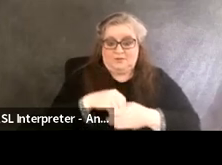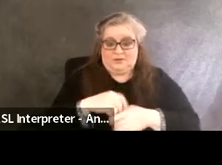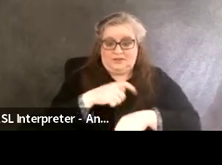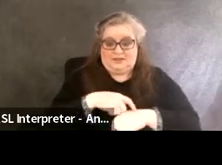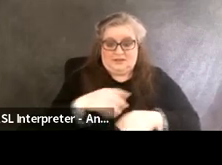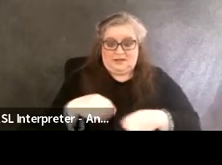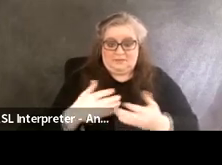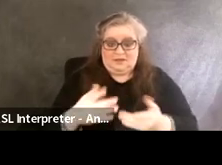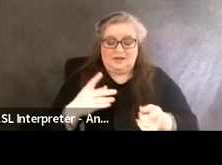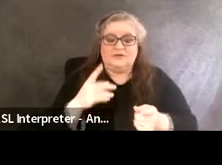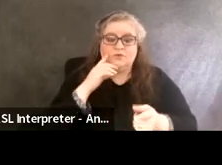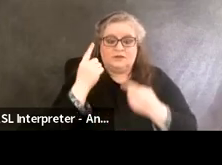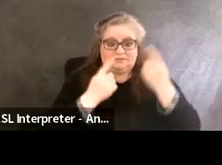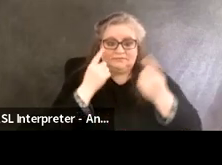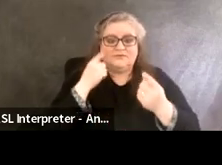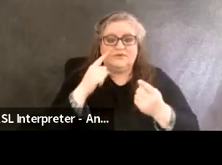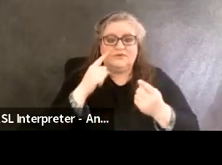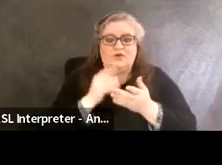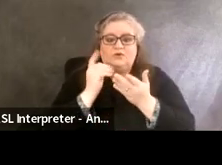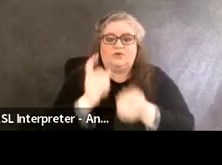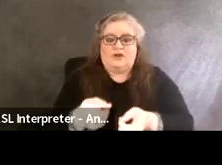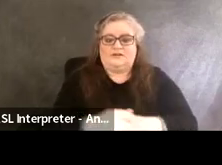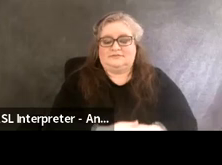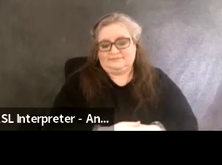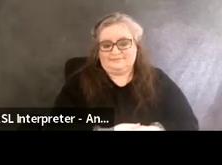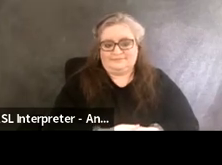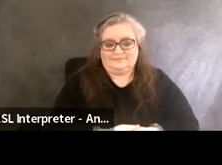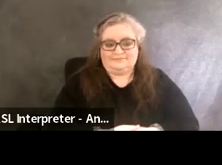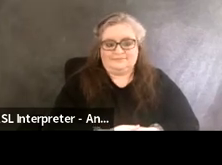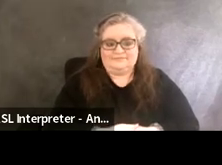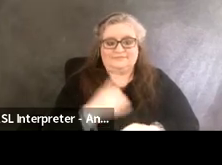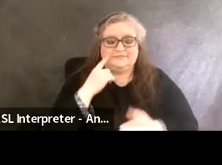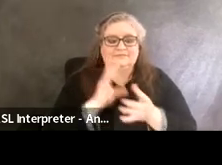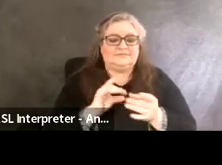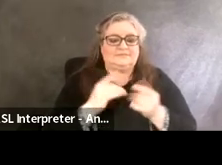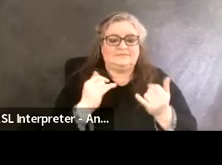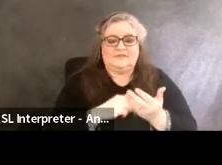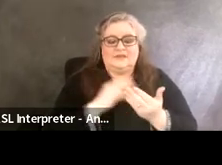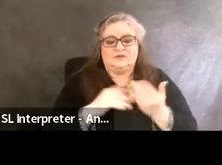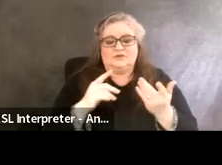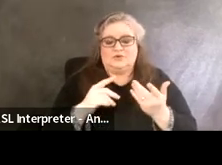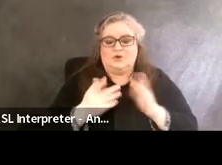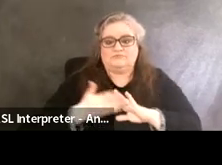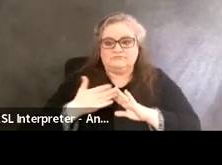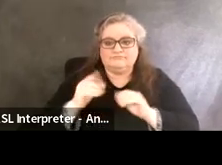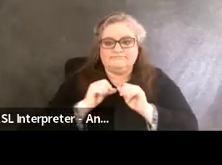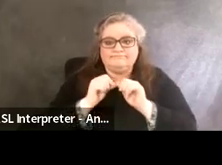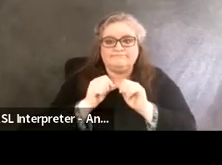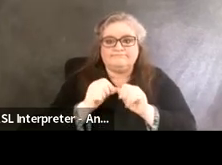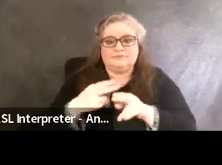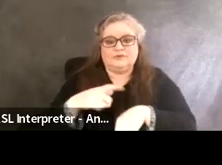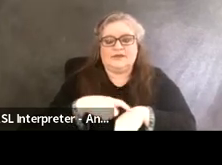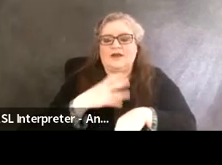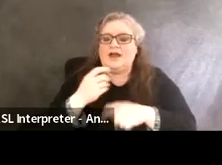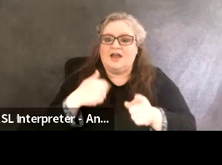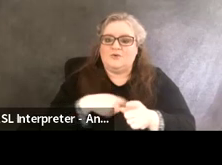be considered for a grant. Now, as Jess mentioned, this program's been open for a little while, and we've already started